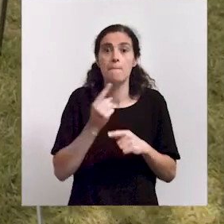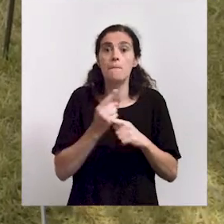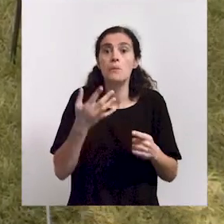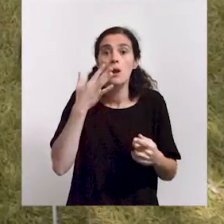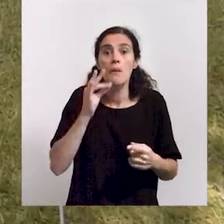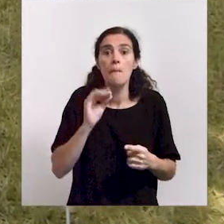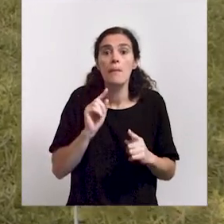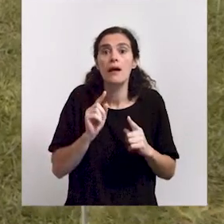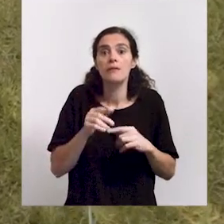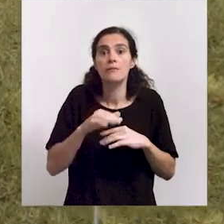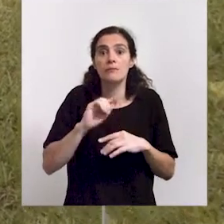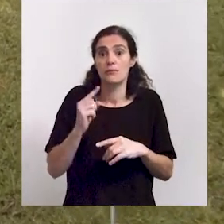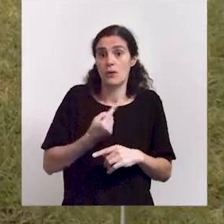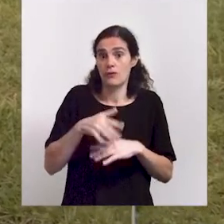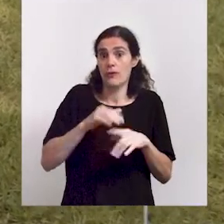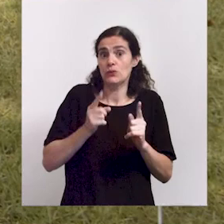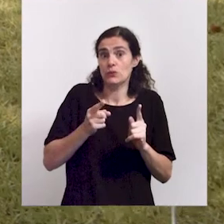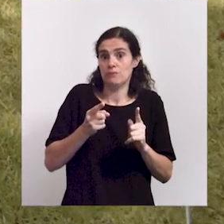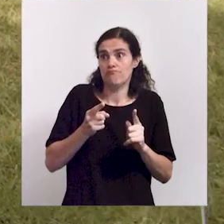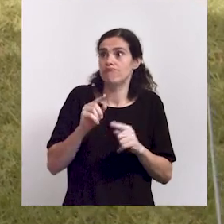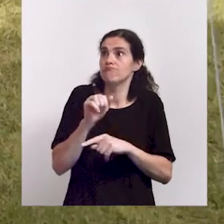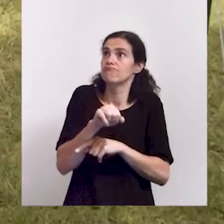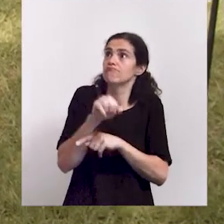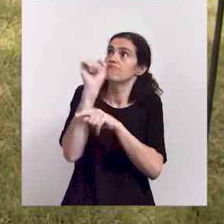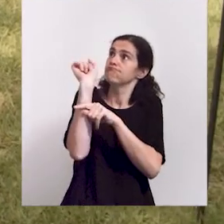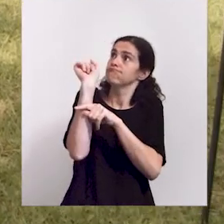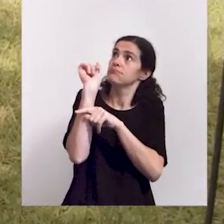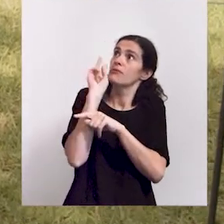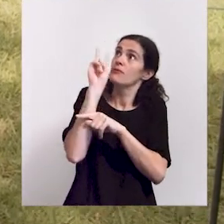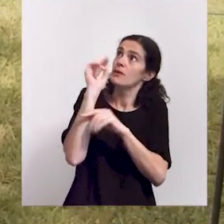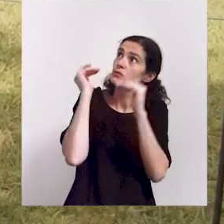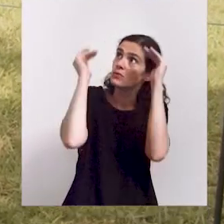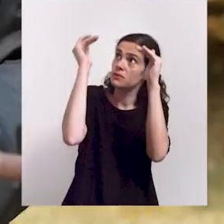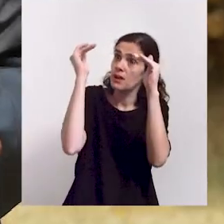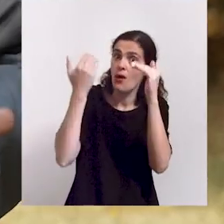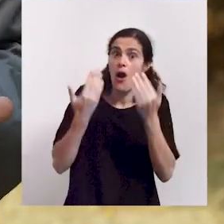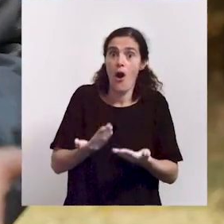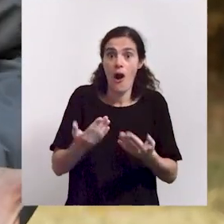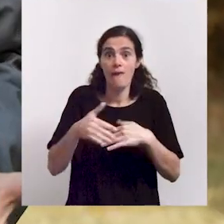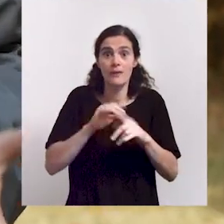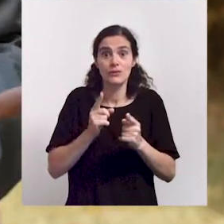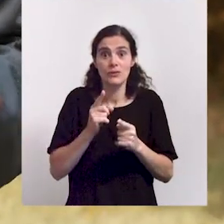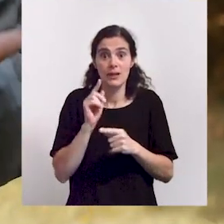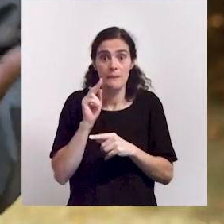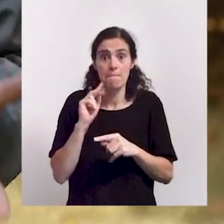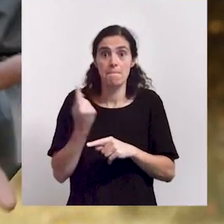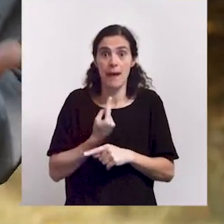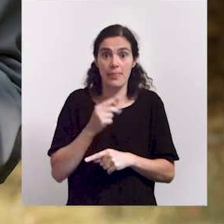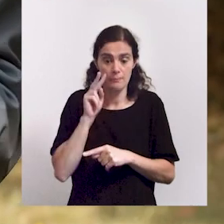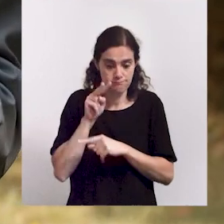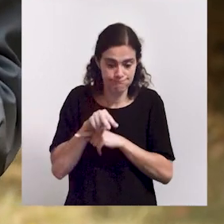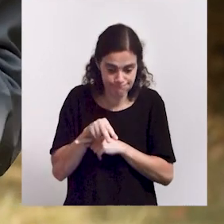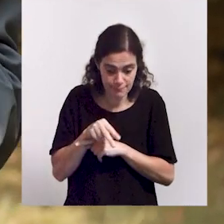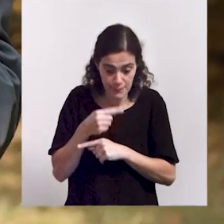usually lift your head to look at, now you have to lower your eyes to look at